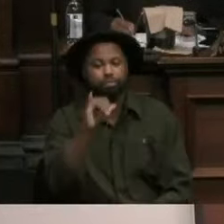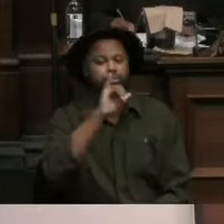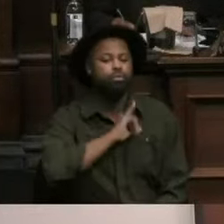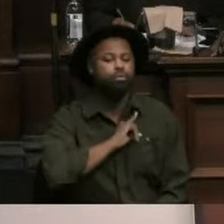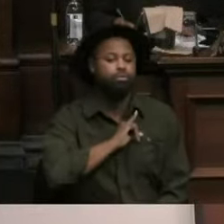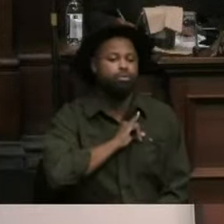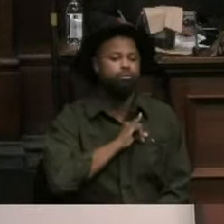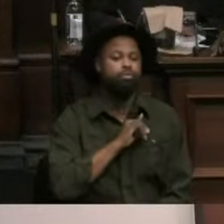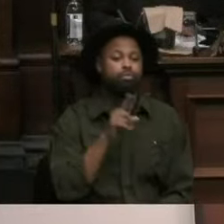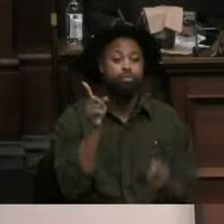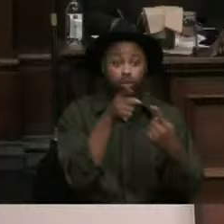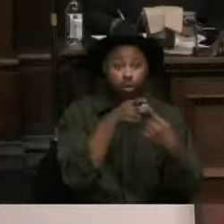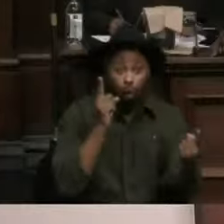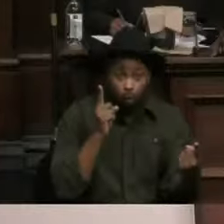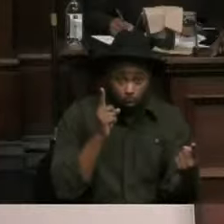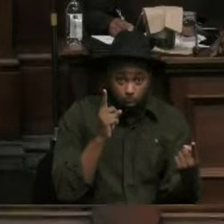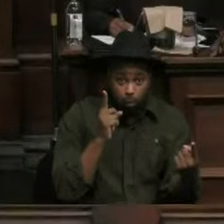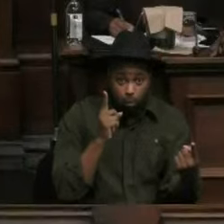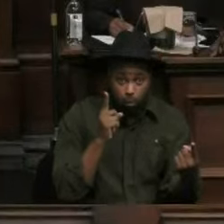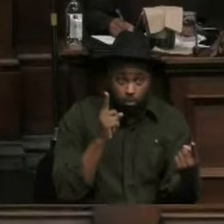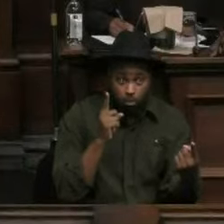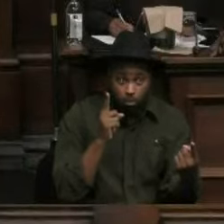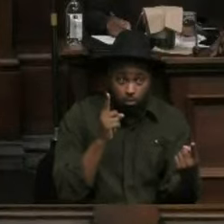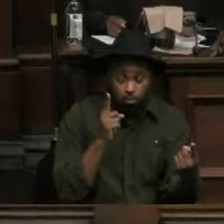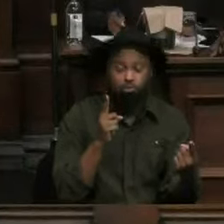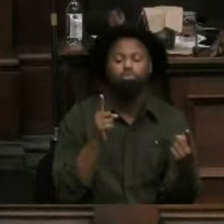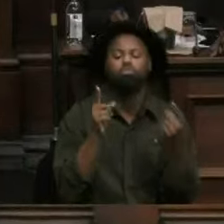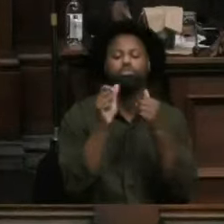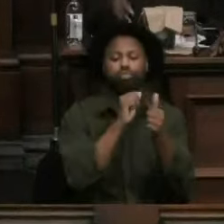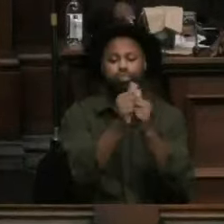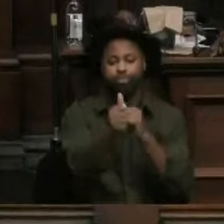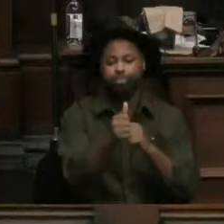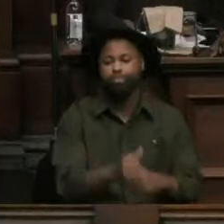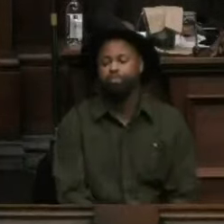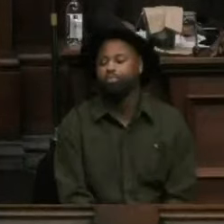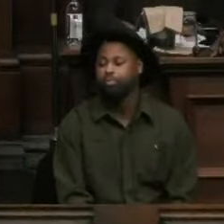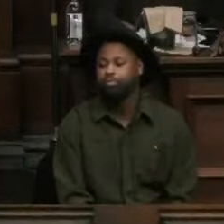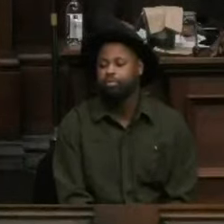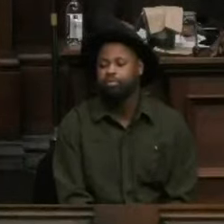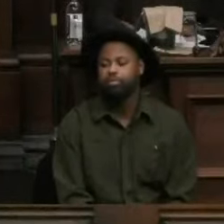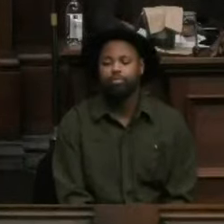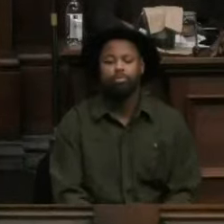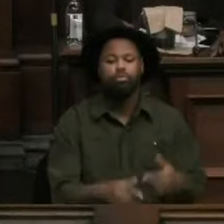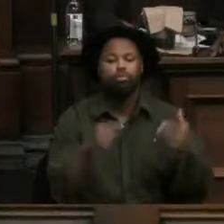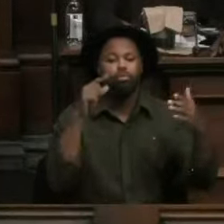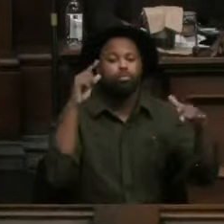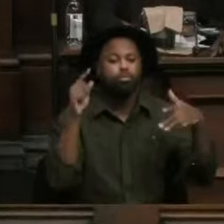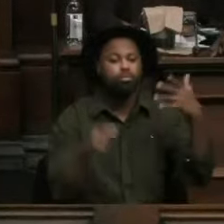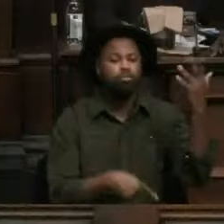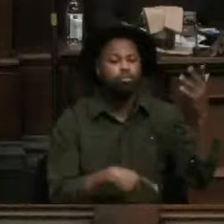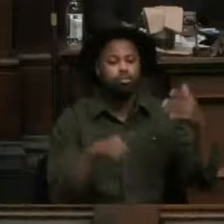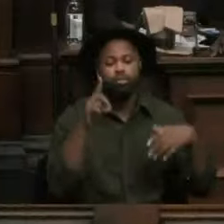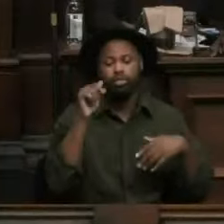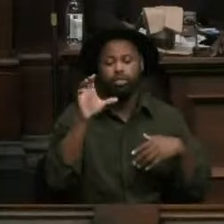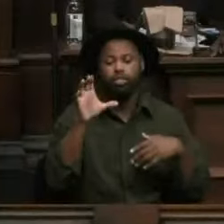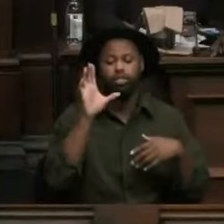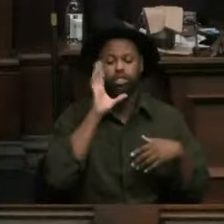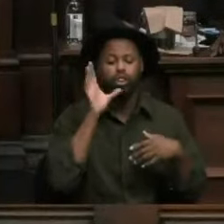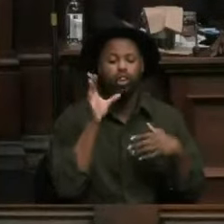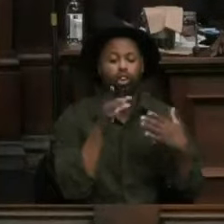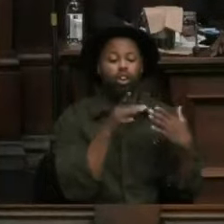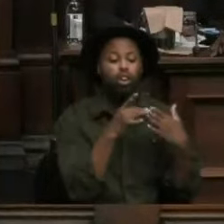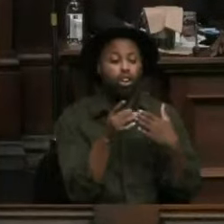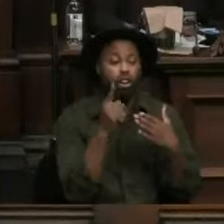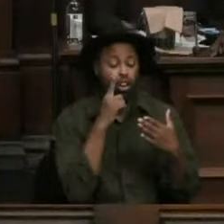Aye. Any opposed? Motion carries. The following documents are hereby directed to